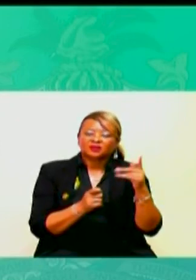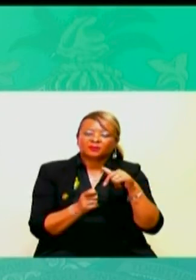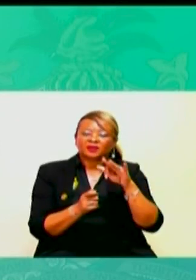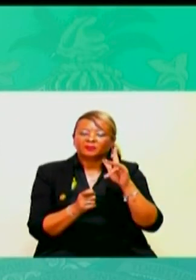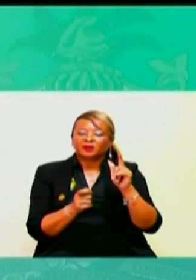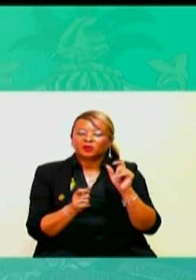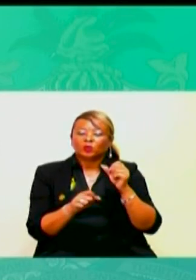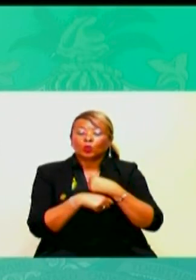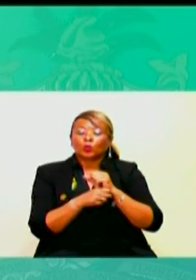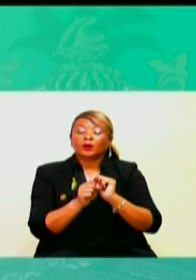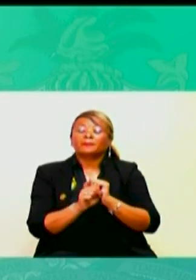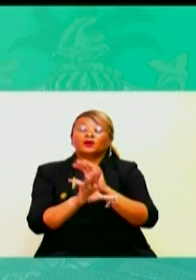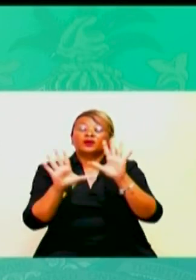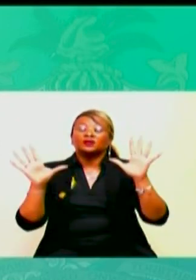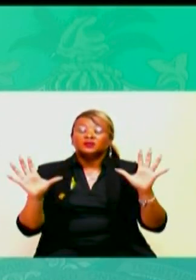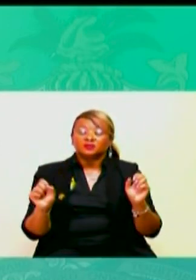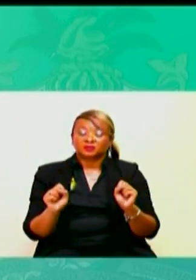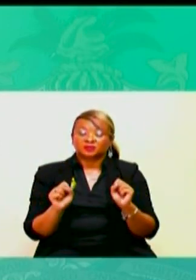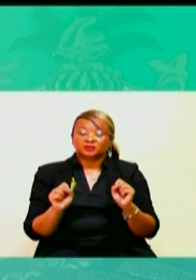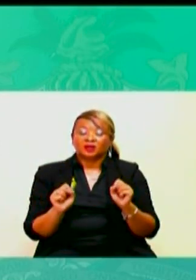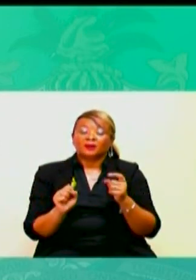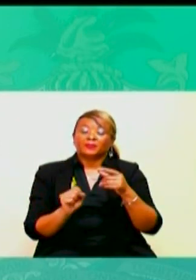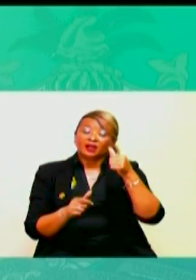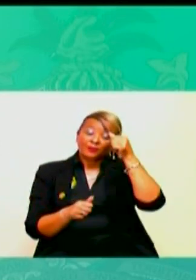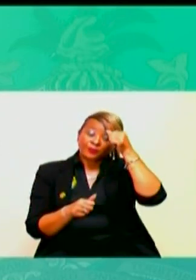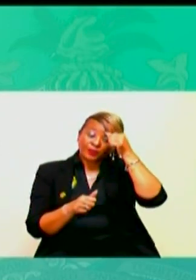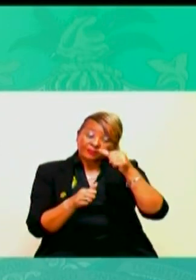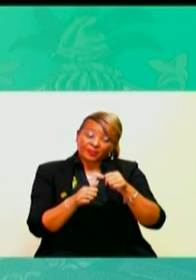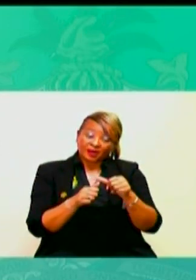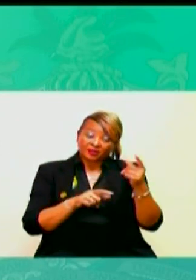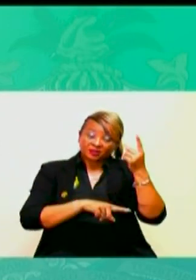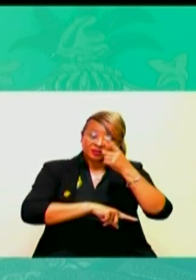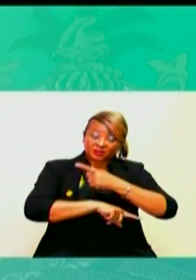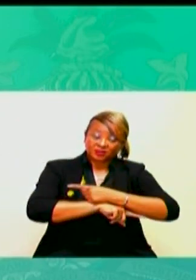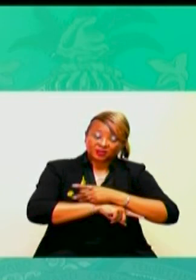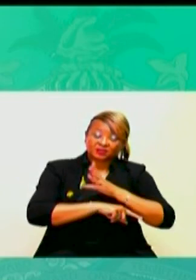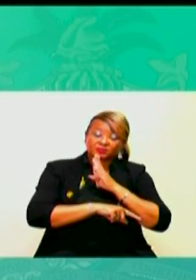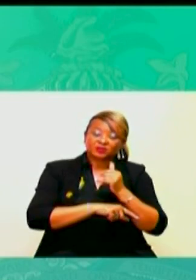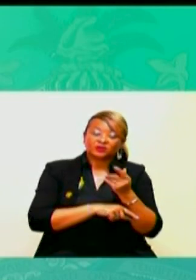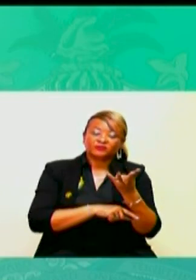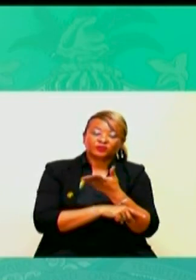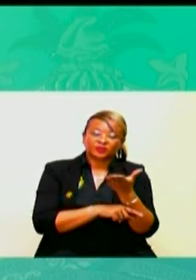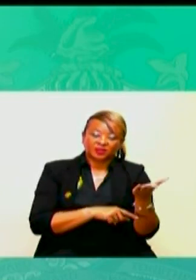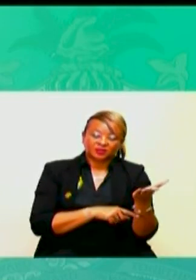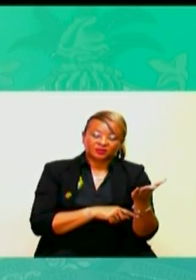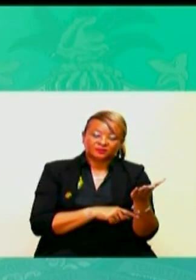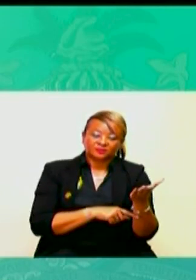miracles. But I am reminded today to just speak to a few things that